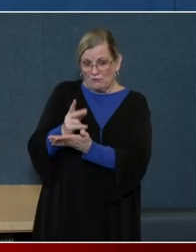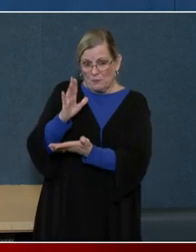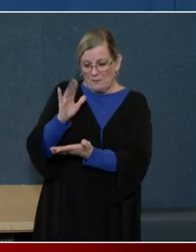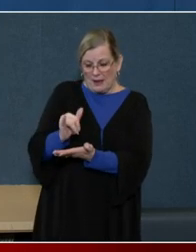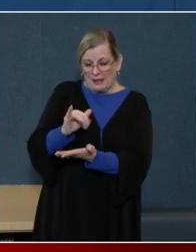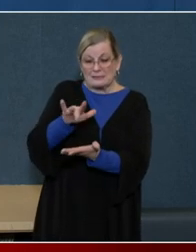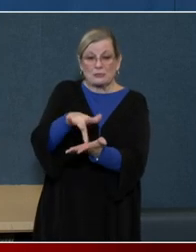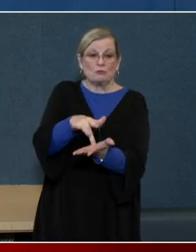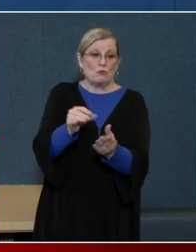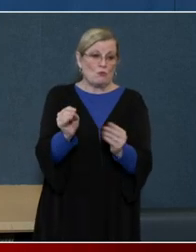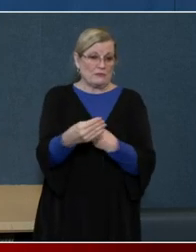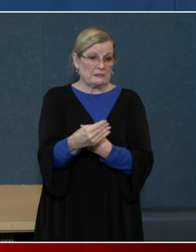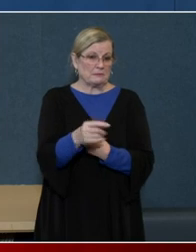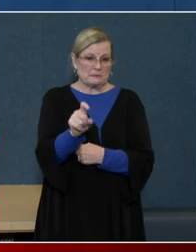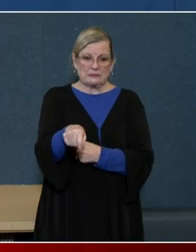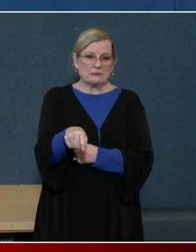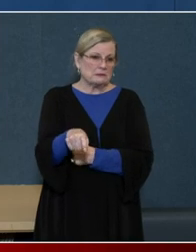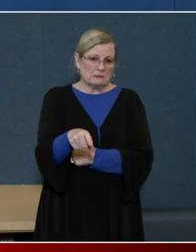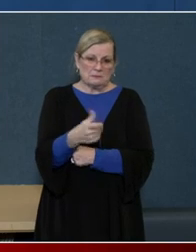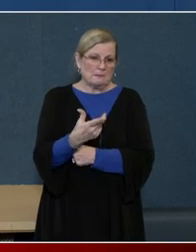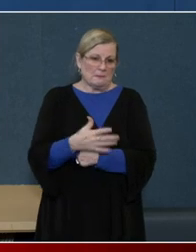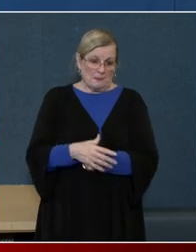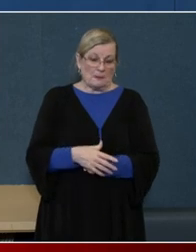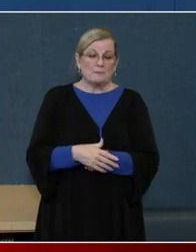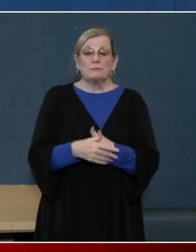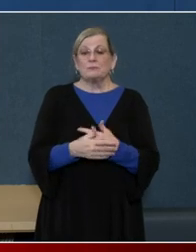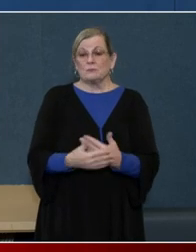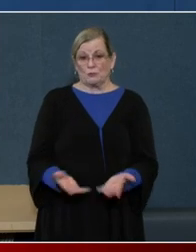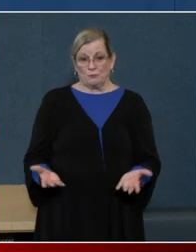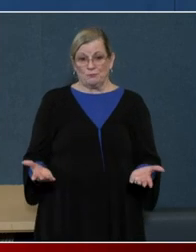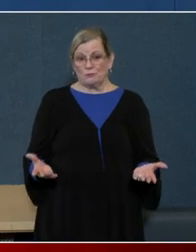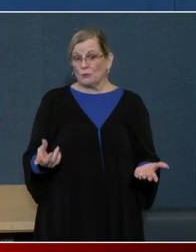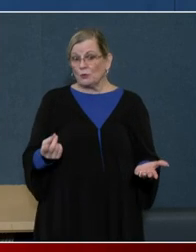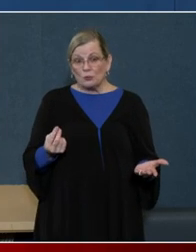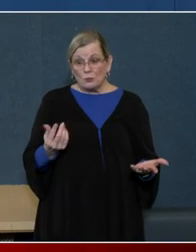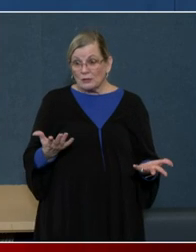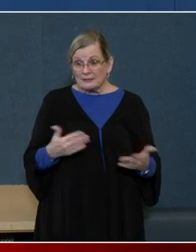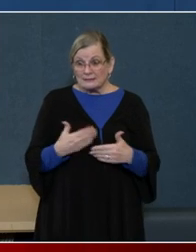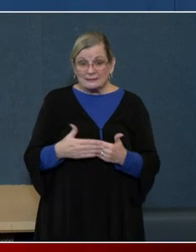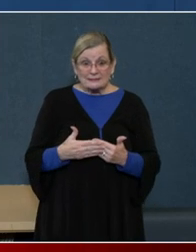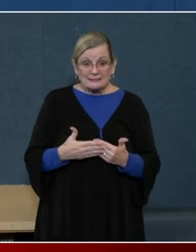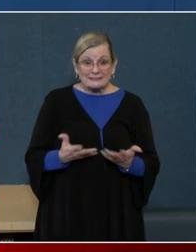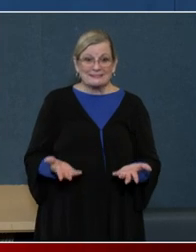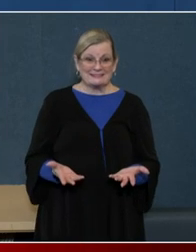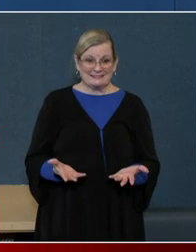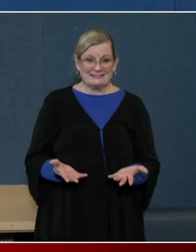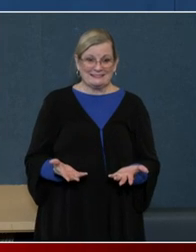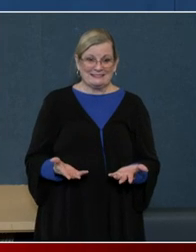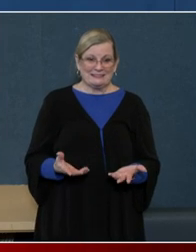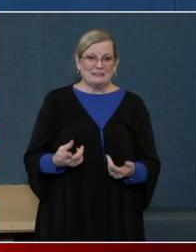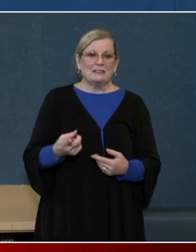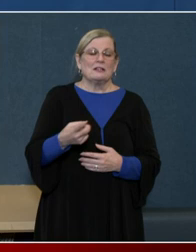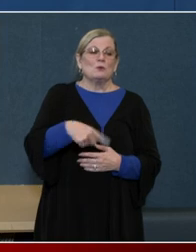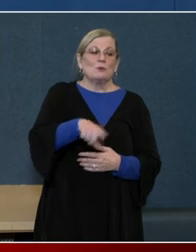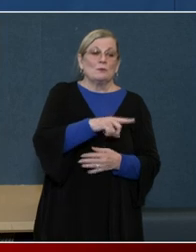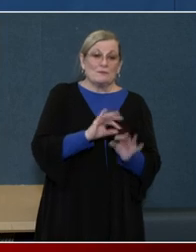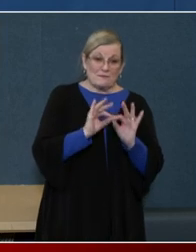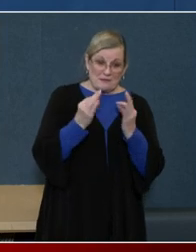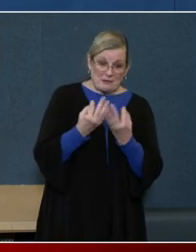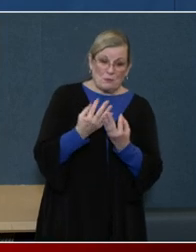be wondering, so what do I do next? Families should expect to hear from us in the coming